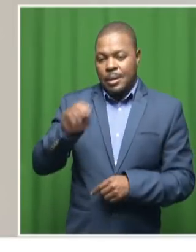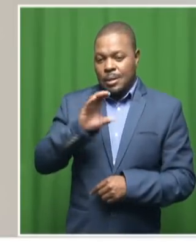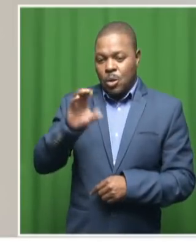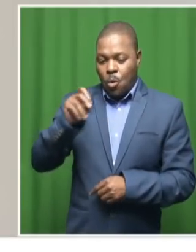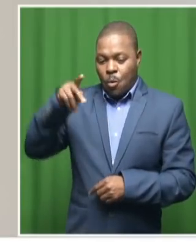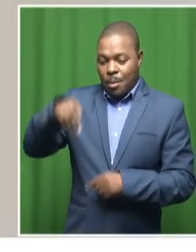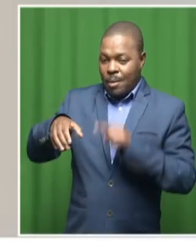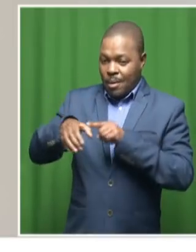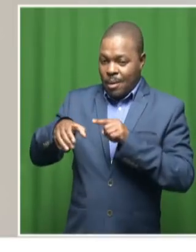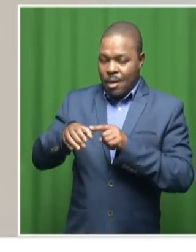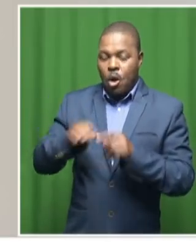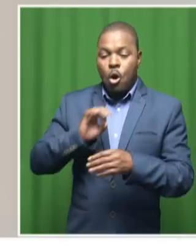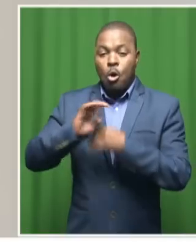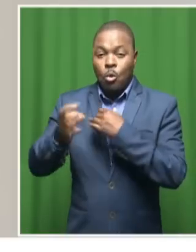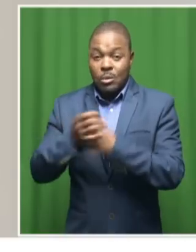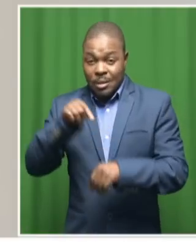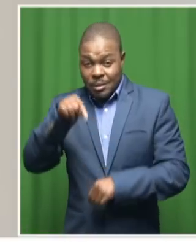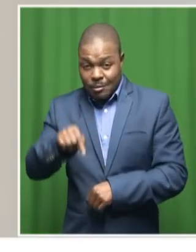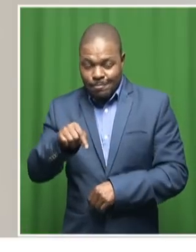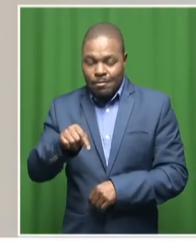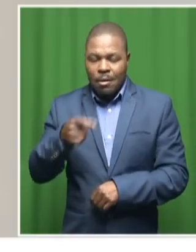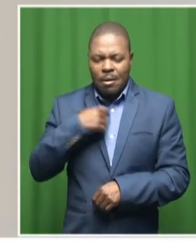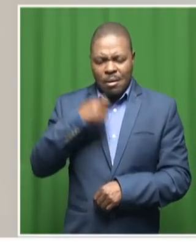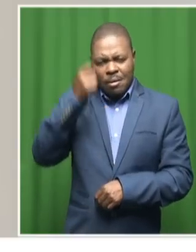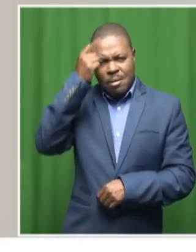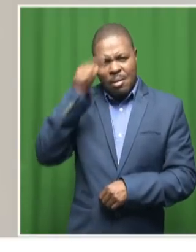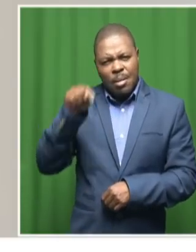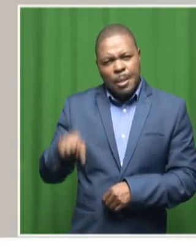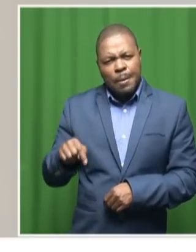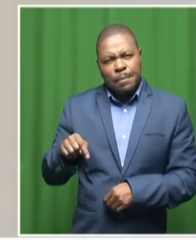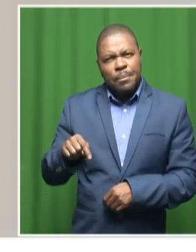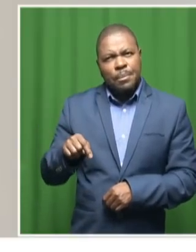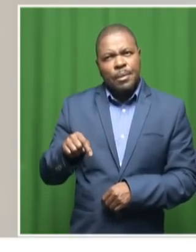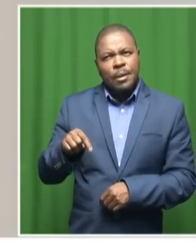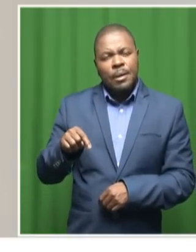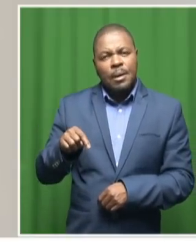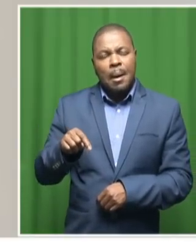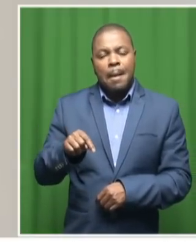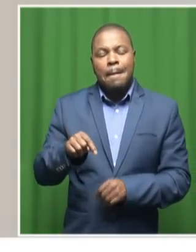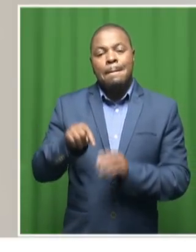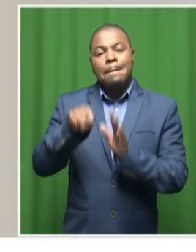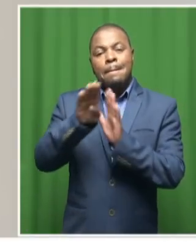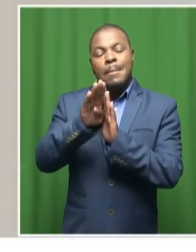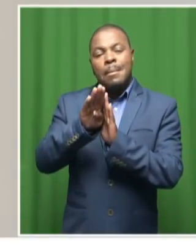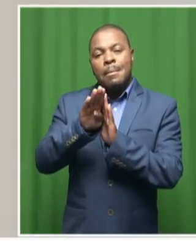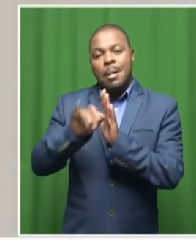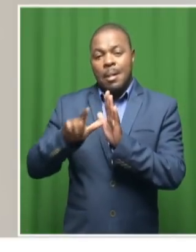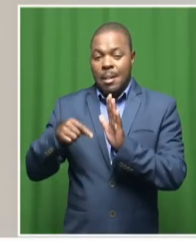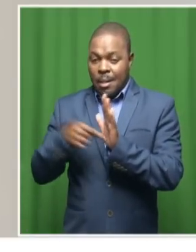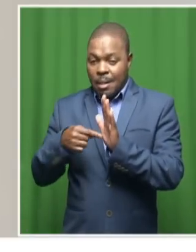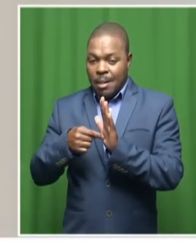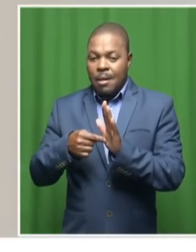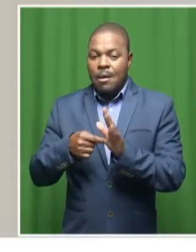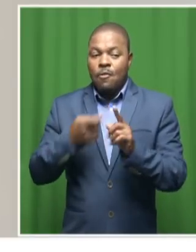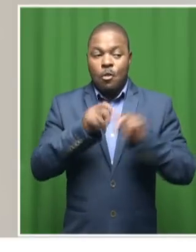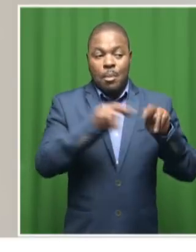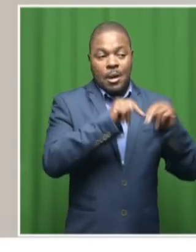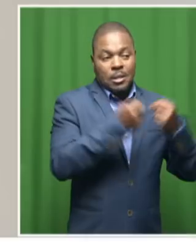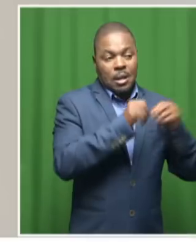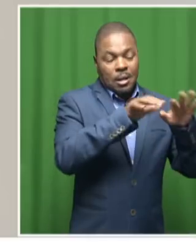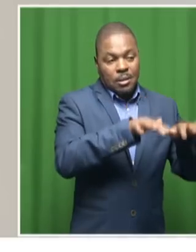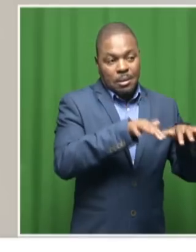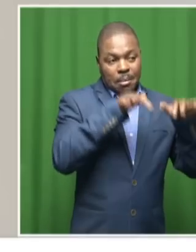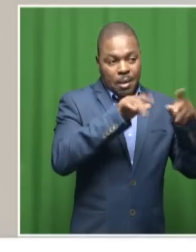NCOP's consultations, as I understand it, is that the bill from the National Assembly goes to the